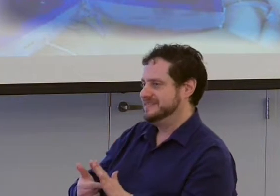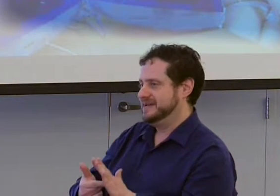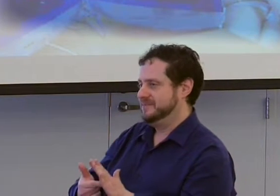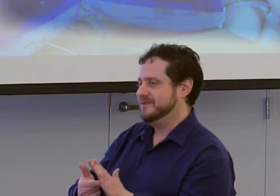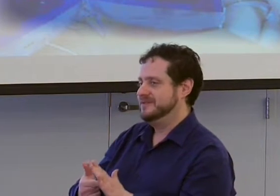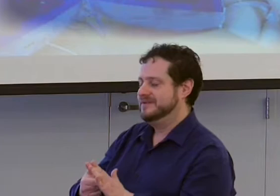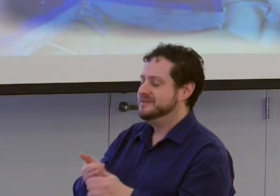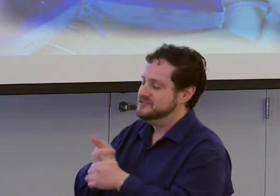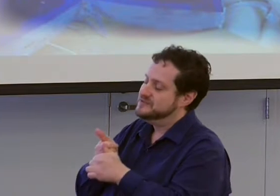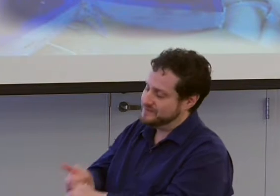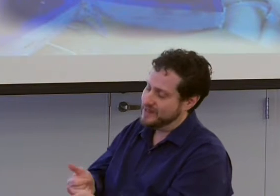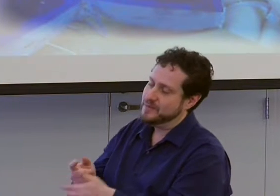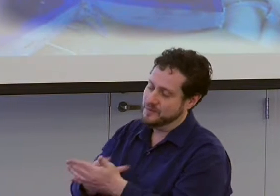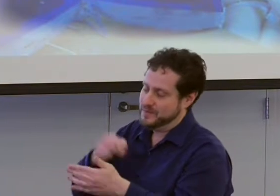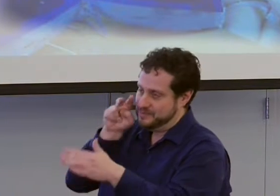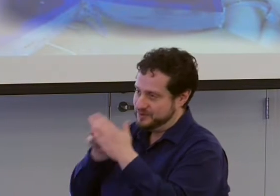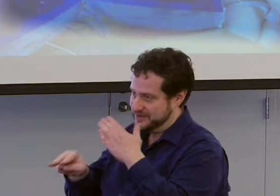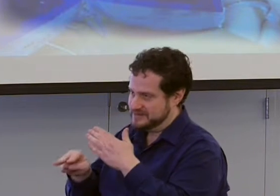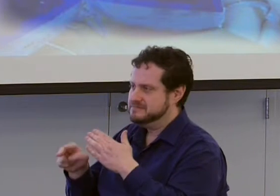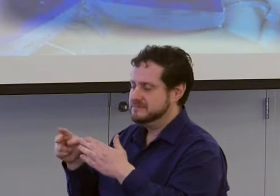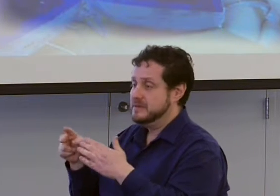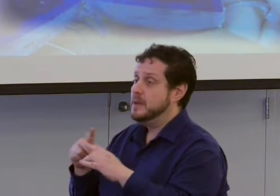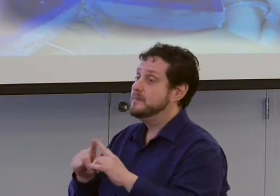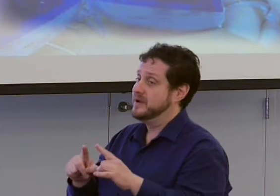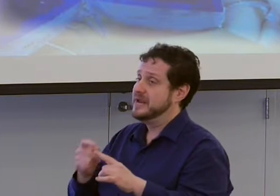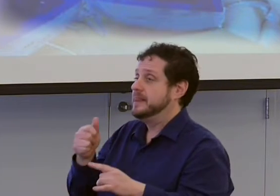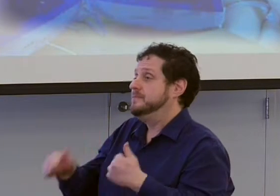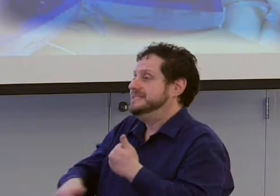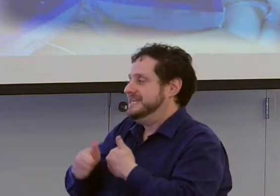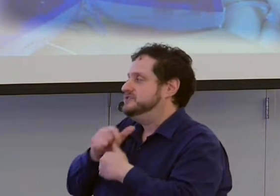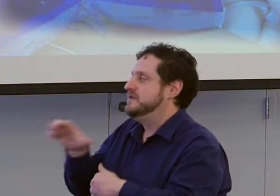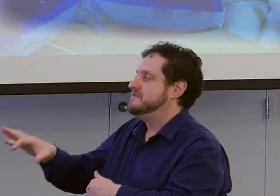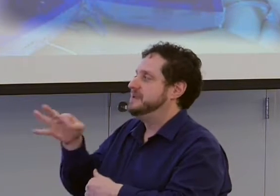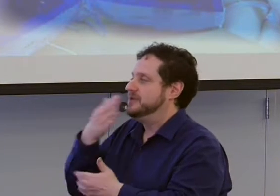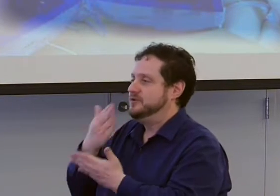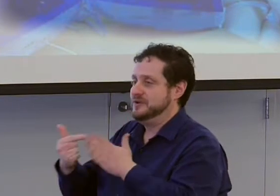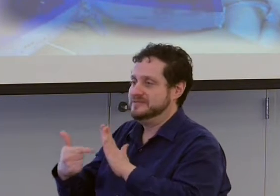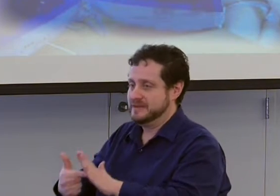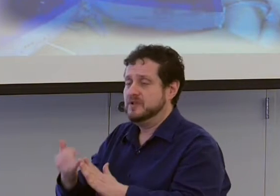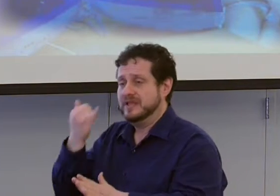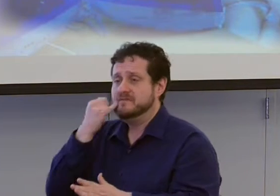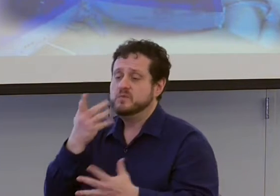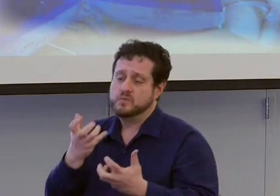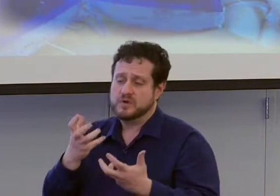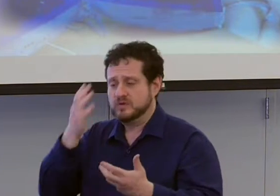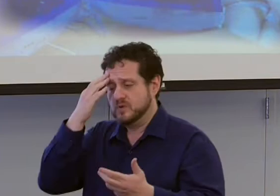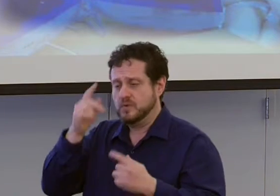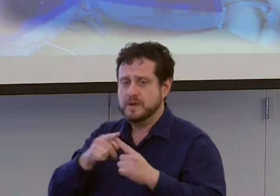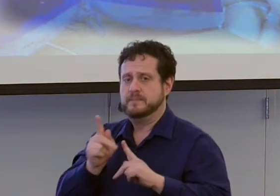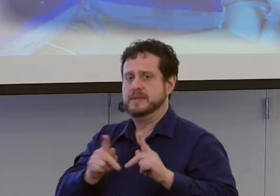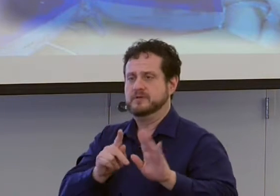doing what we predicted she would do. But there's a danger in doing this. If you want to make inferences about,